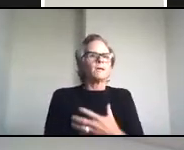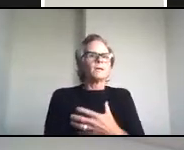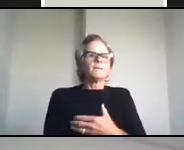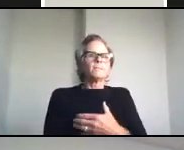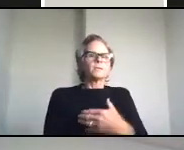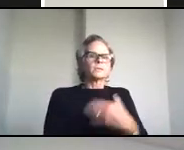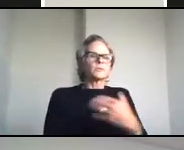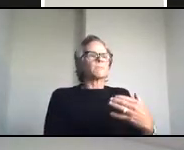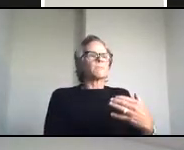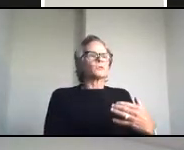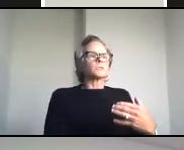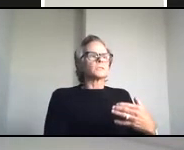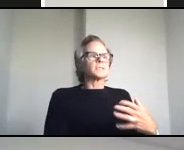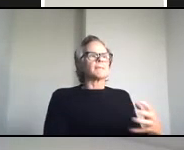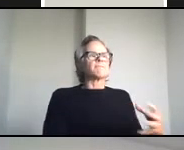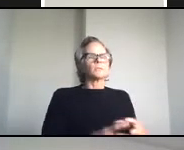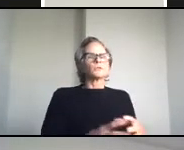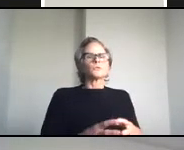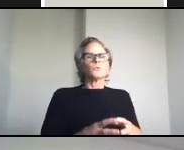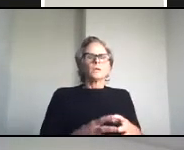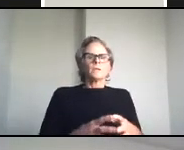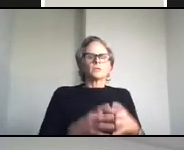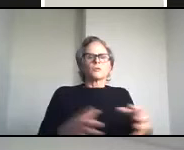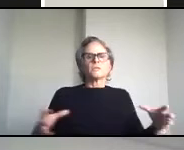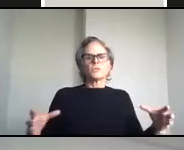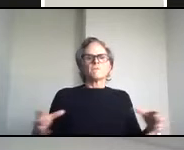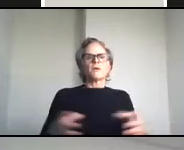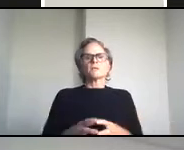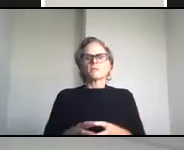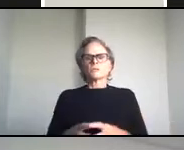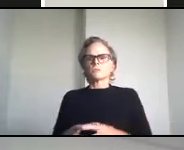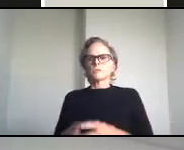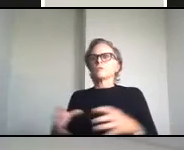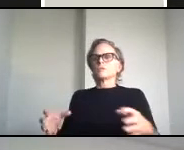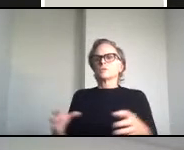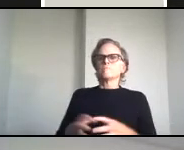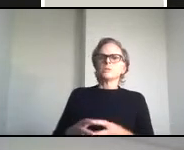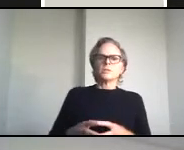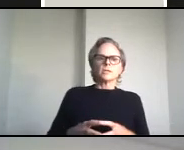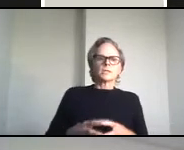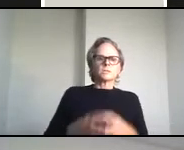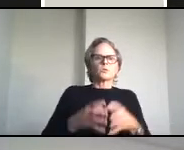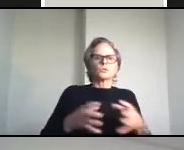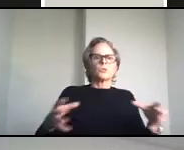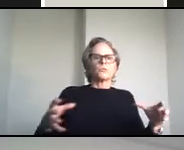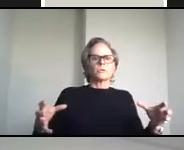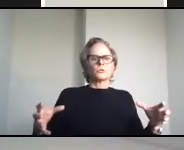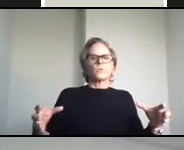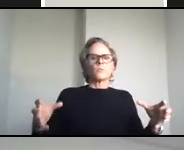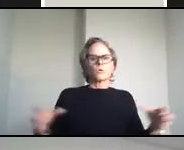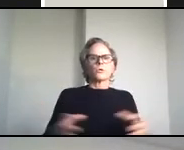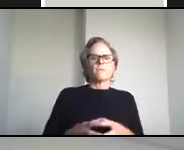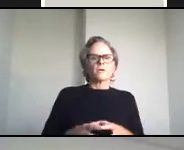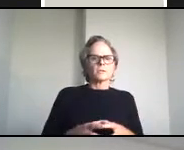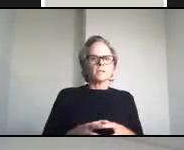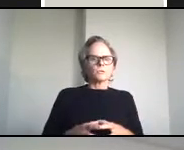have, the serious approach is to tap into the tradition of architecture, the tradition of building, expose children to